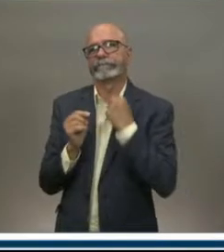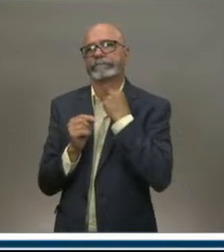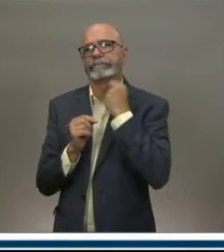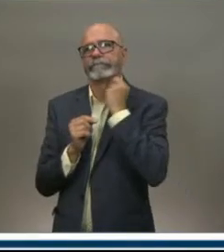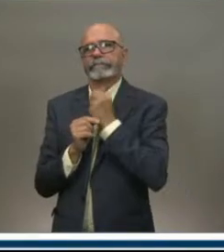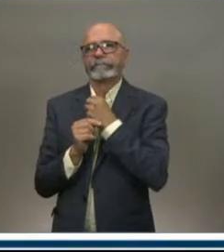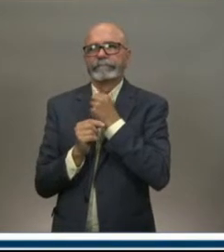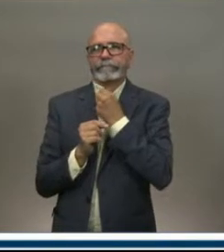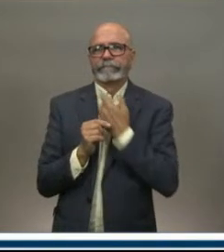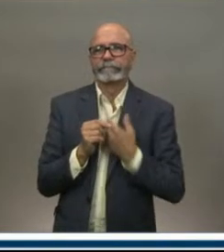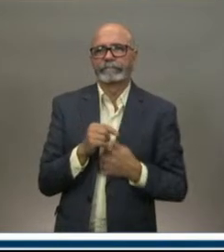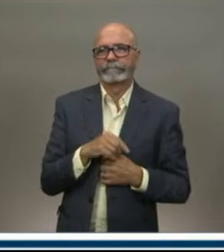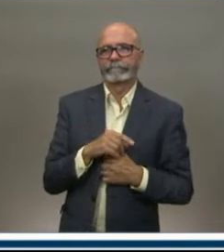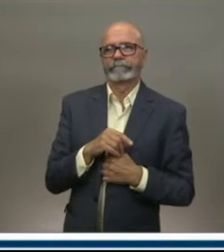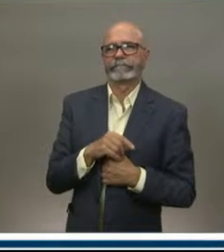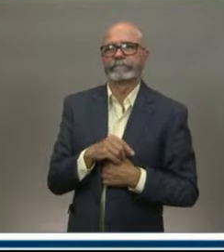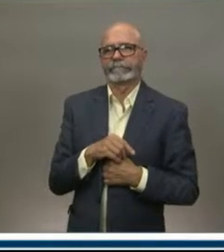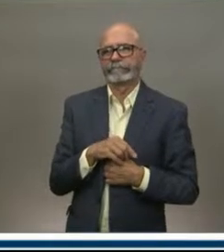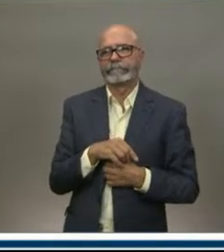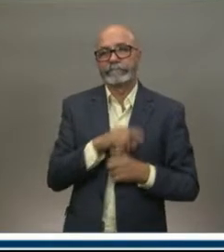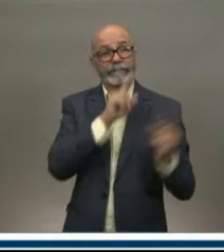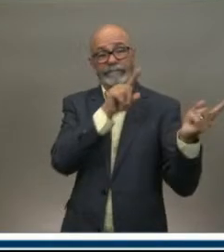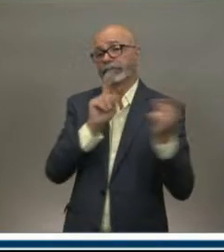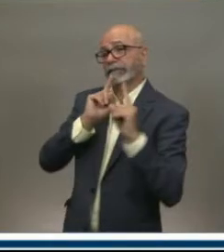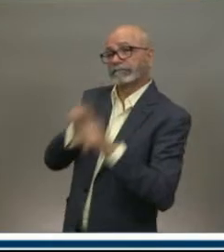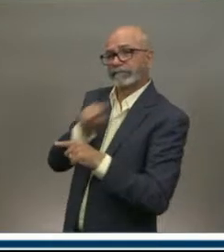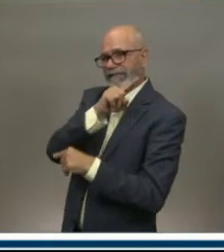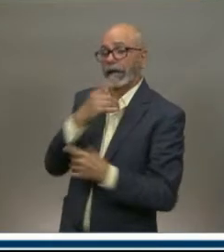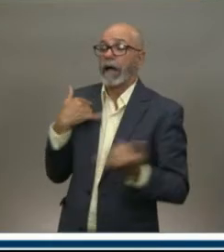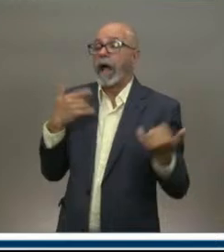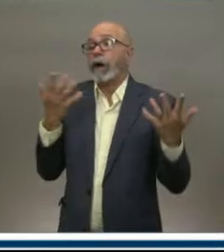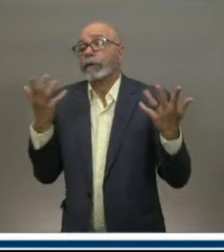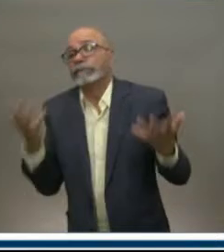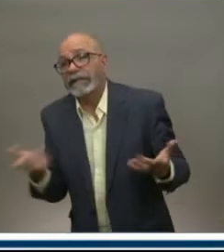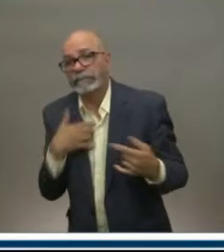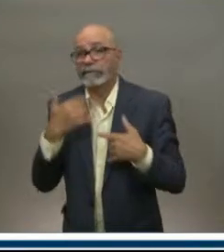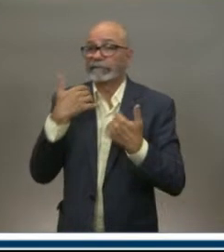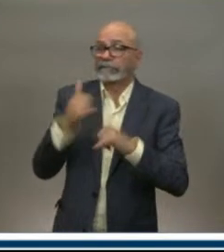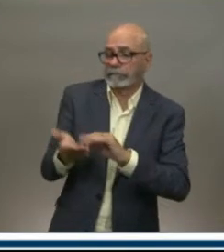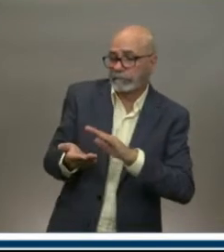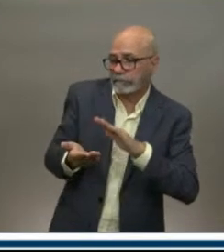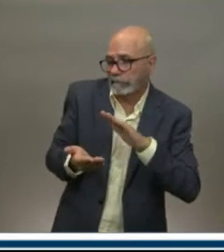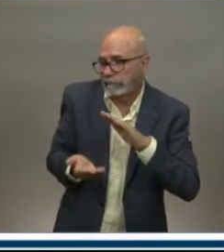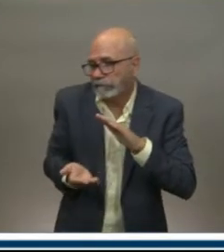ability to operationalize in the immediate term, very short term,